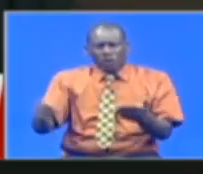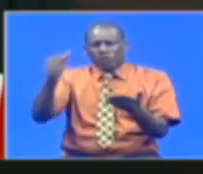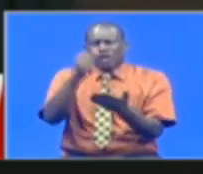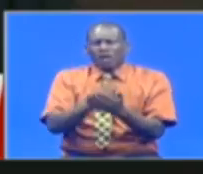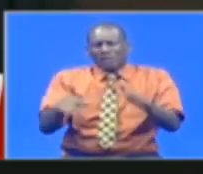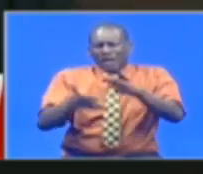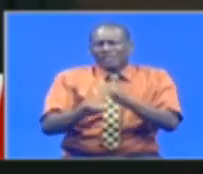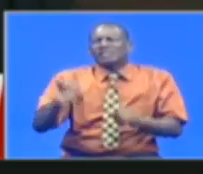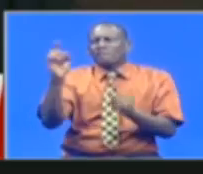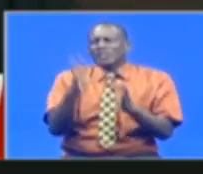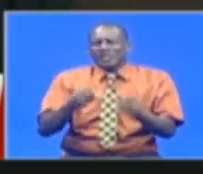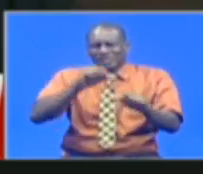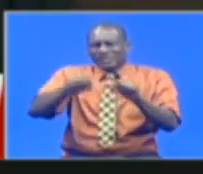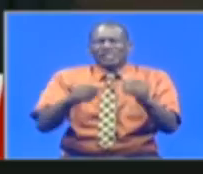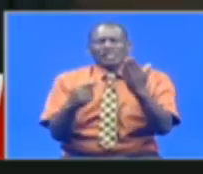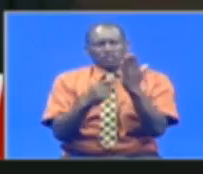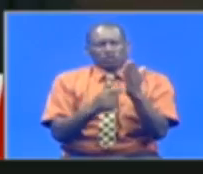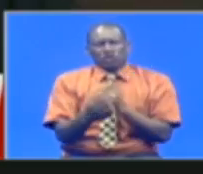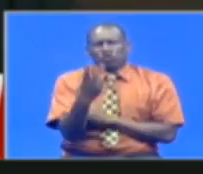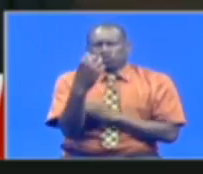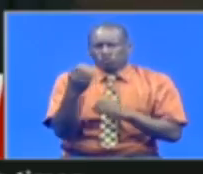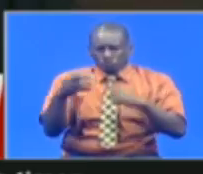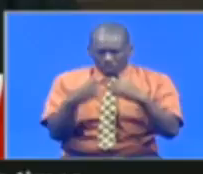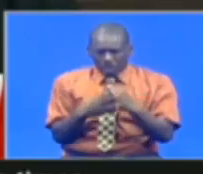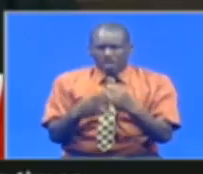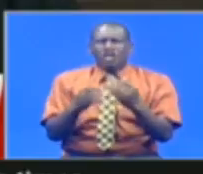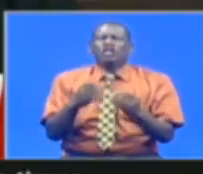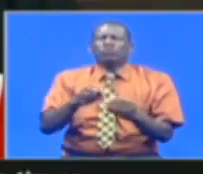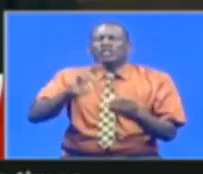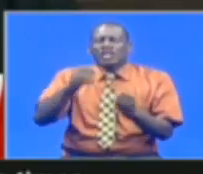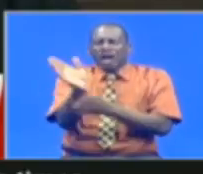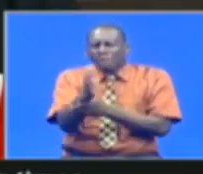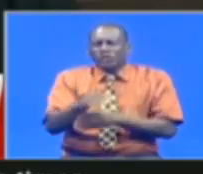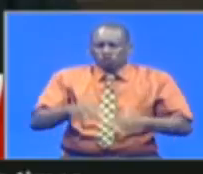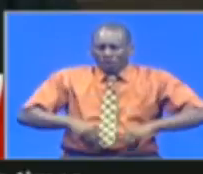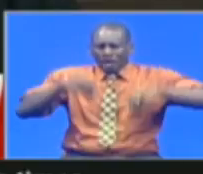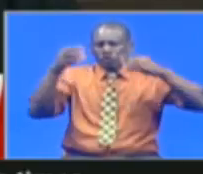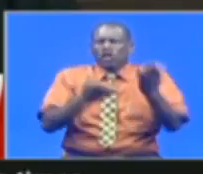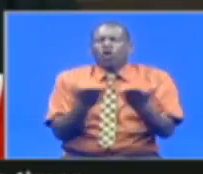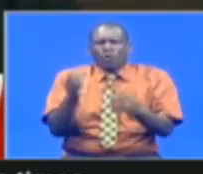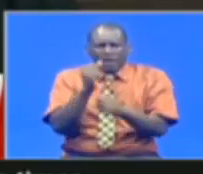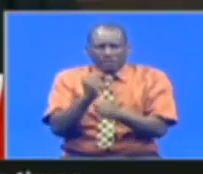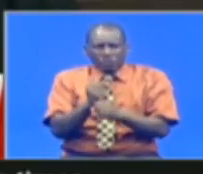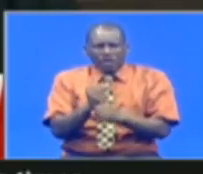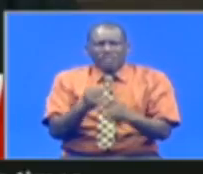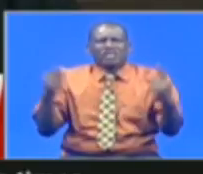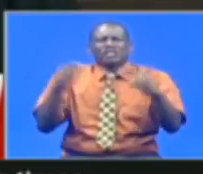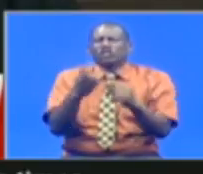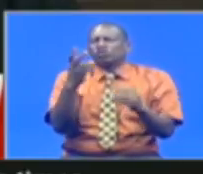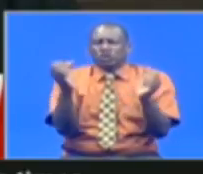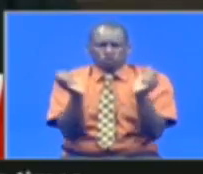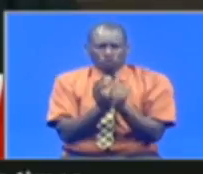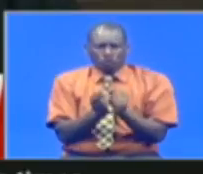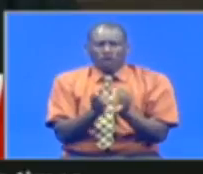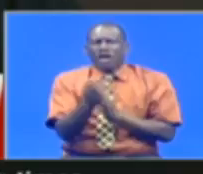Assistant Minister Science and Technology in 2009. He was named Kenya's ambassador to Austria, where he served until 2012. And